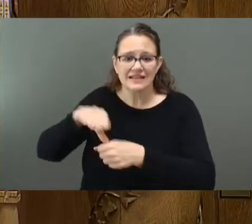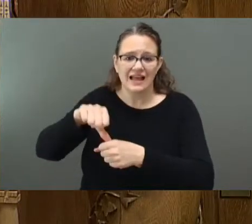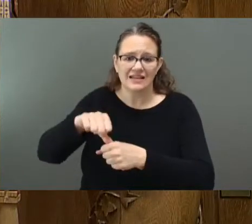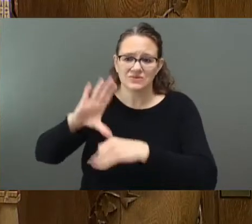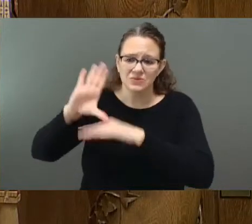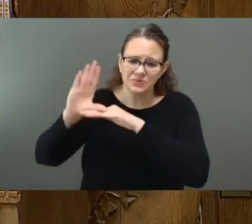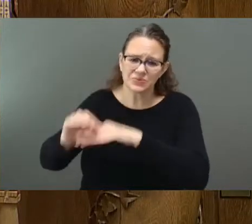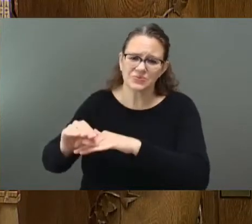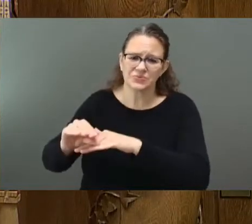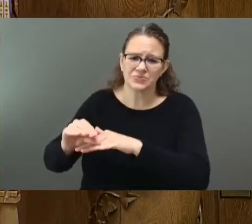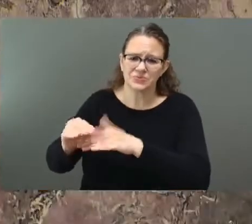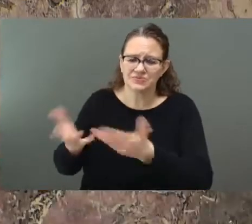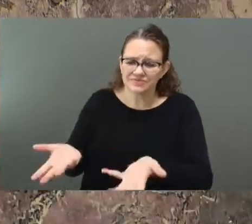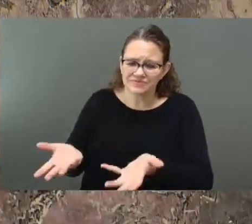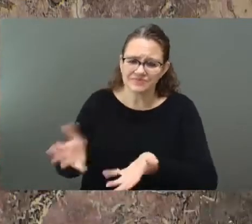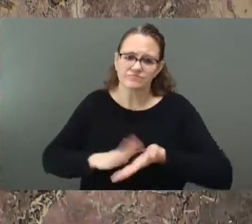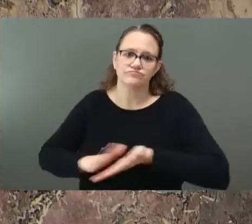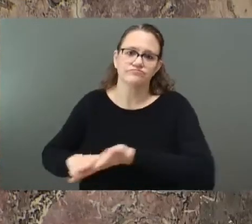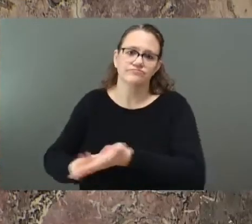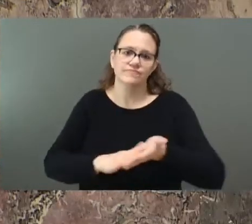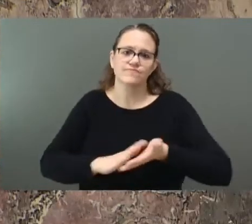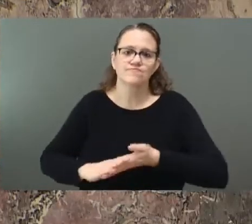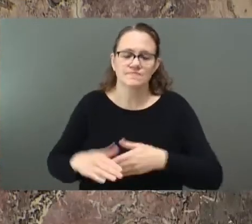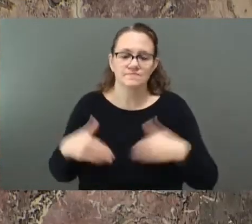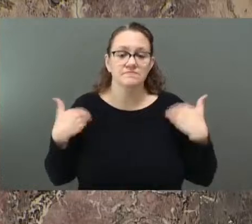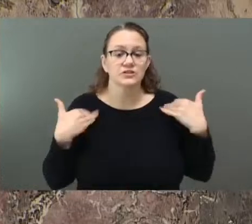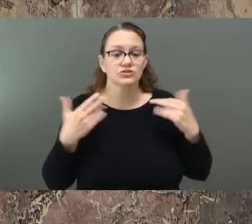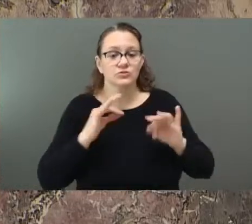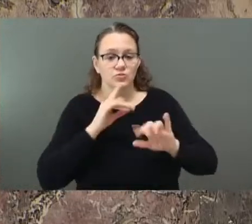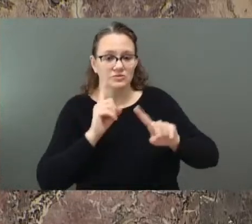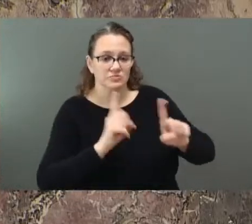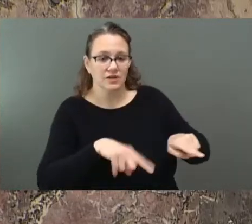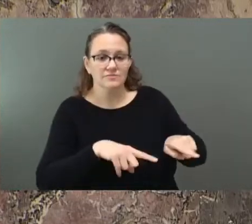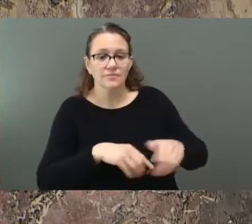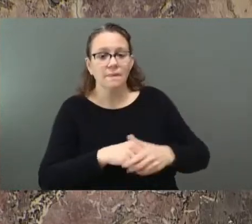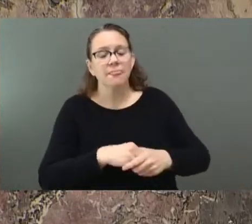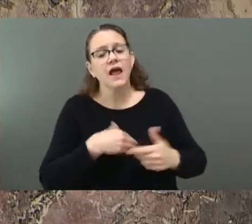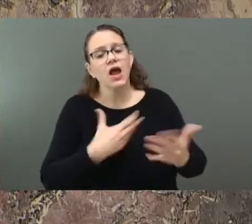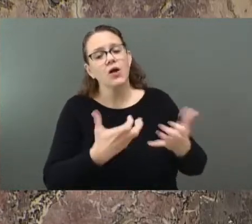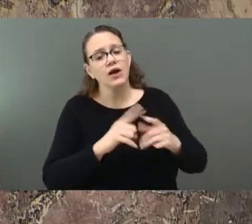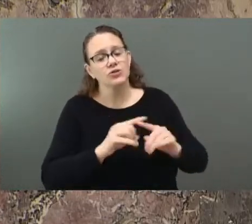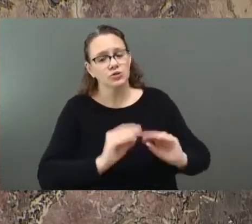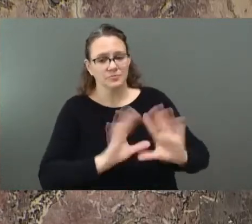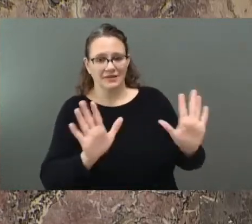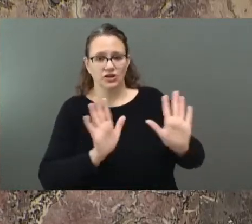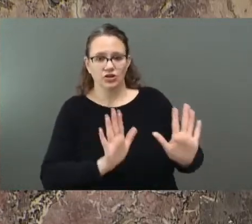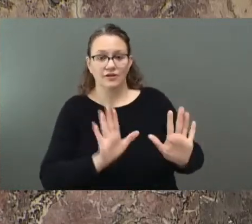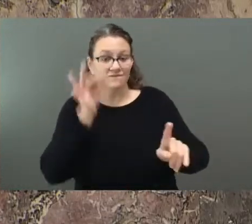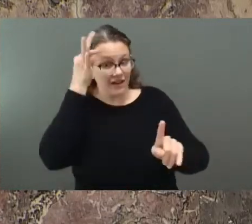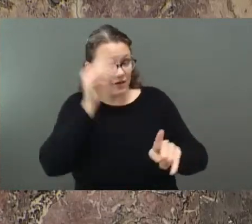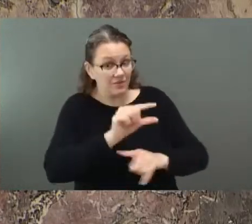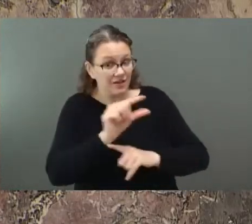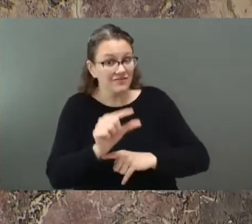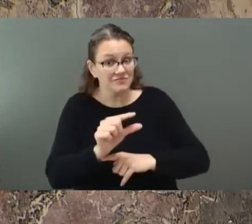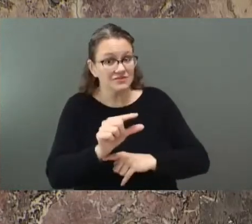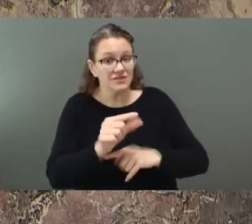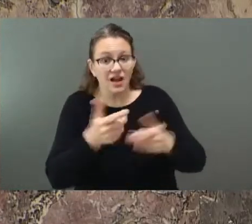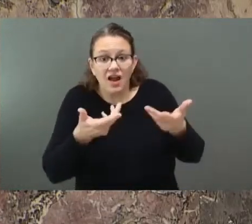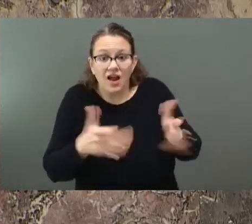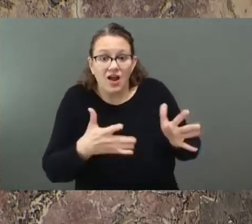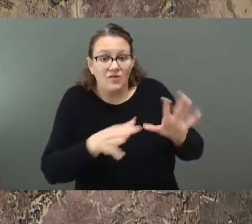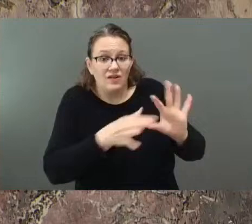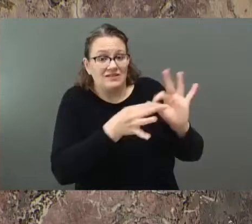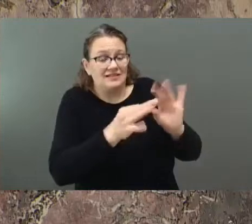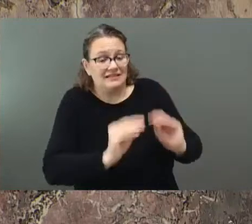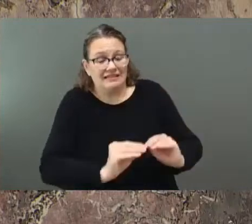Minister. Honourable Speaker, I want to be really clear because the federal government has been really clear. Their methodology is